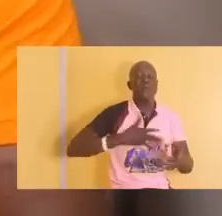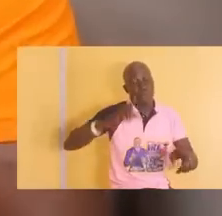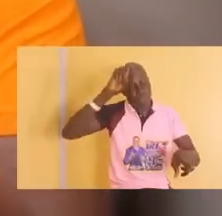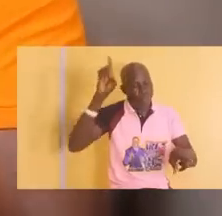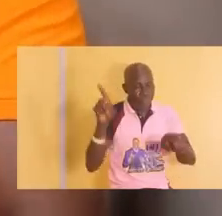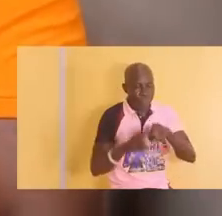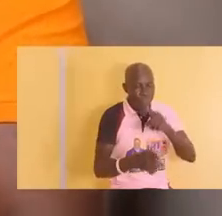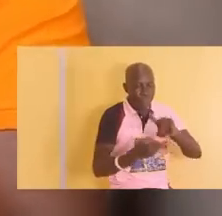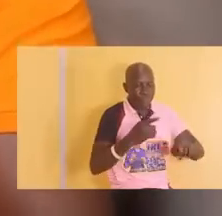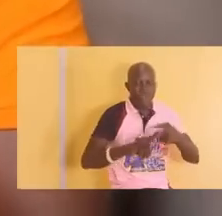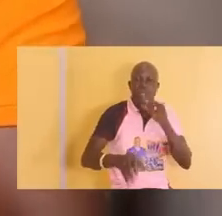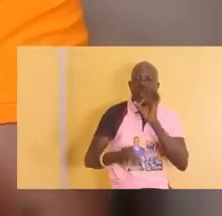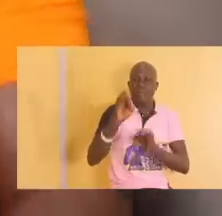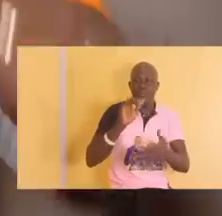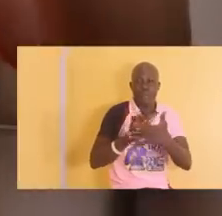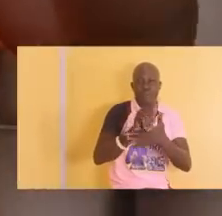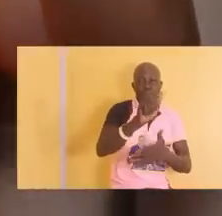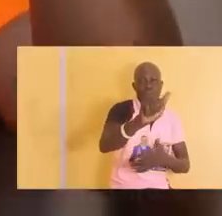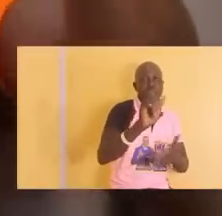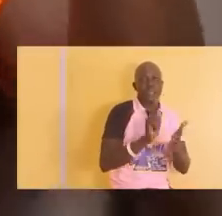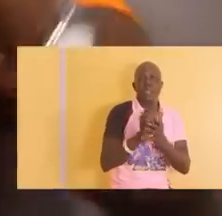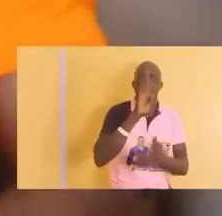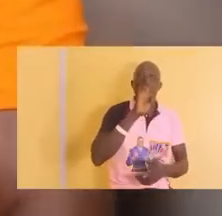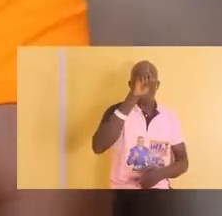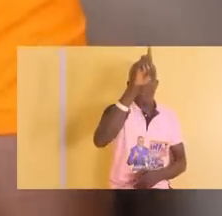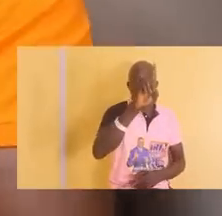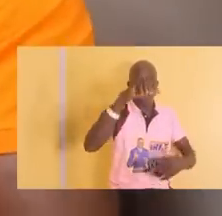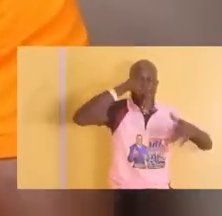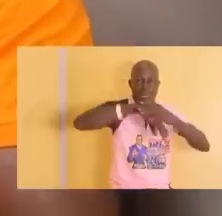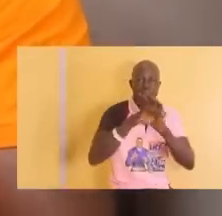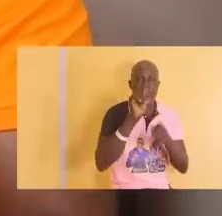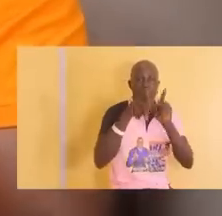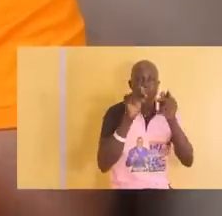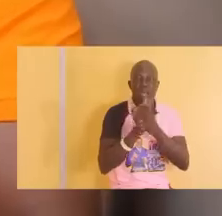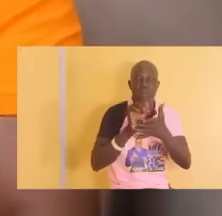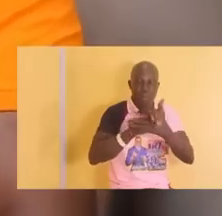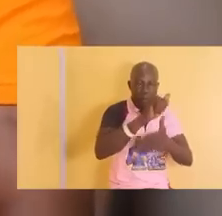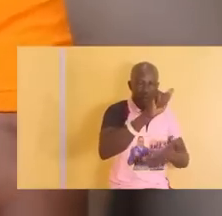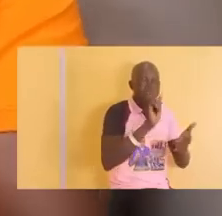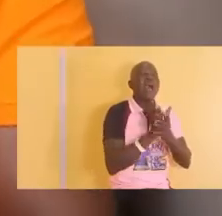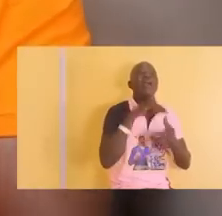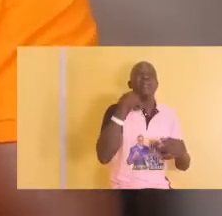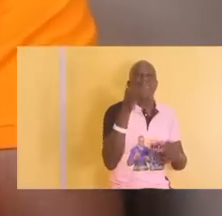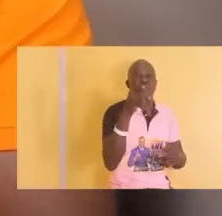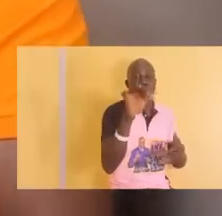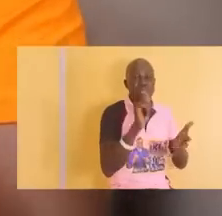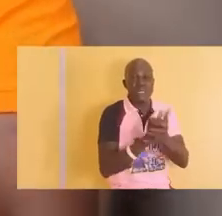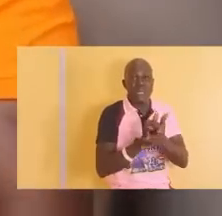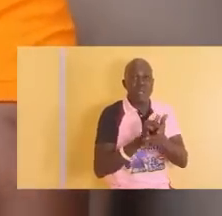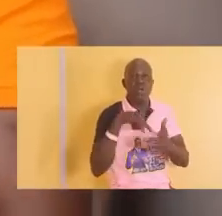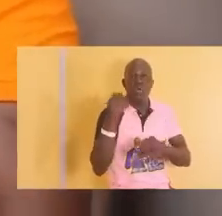My friend, if you believe and you are one of the people that believe, I declare to you